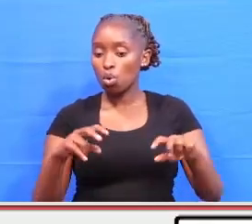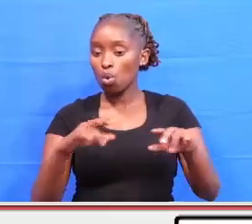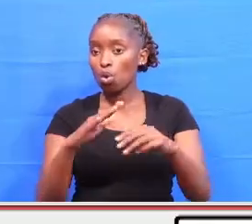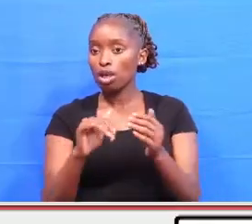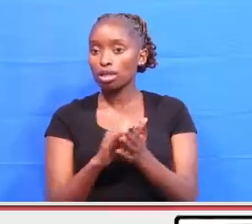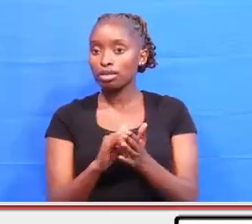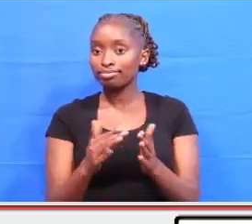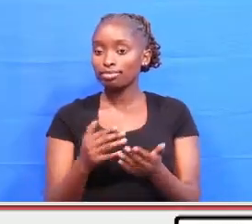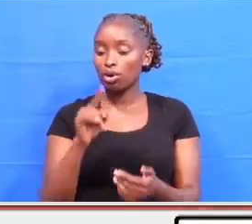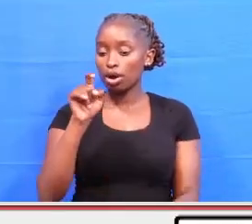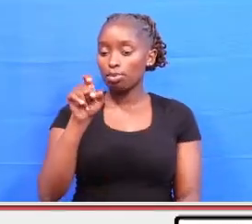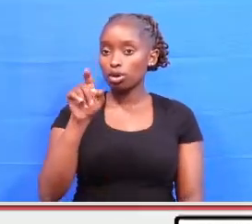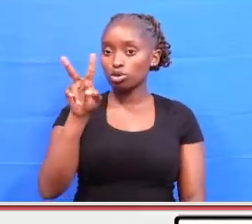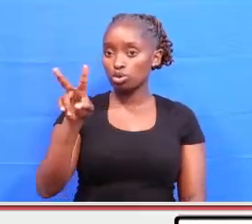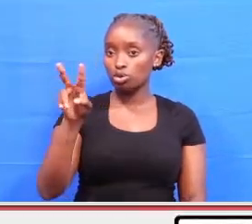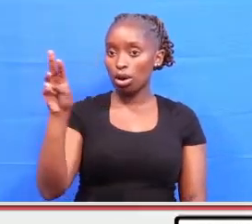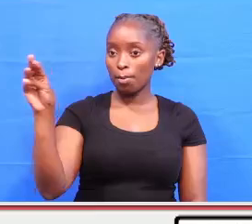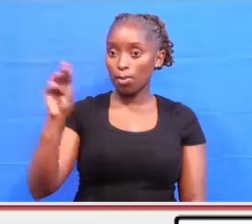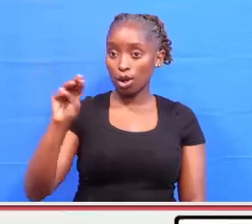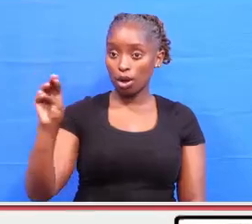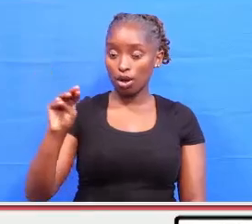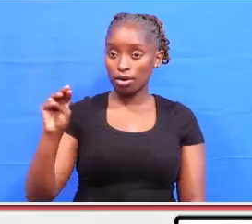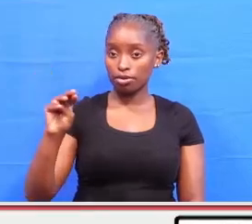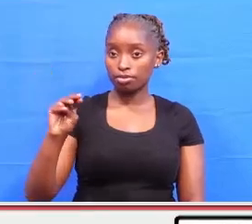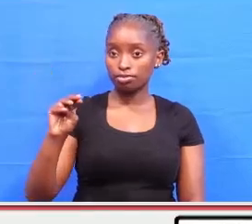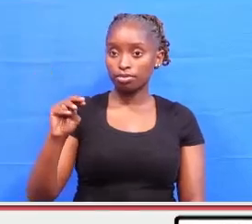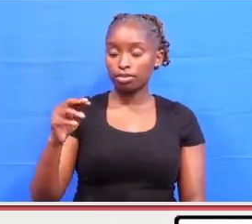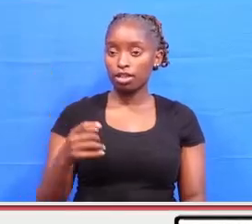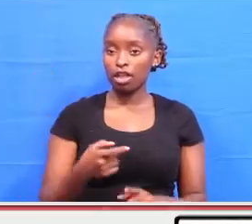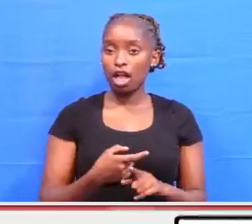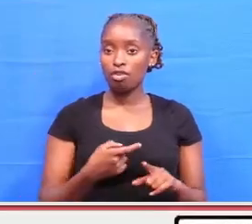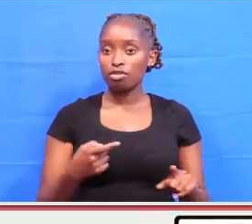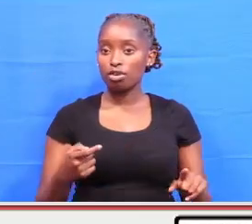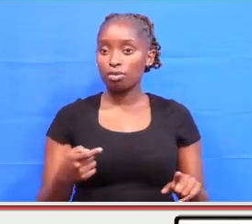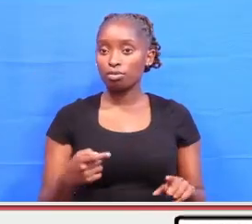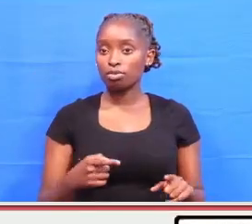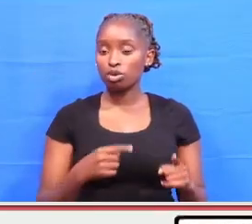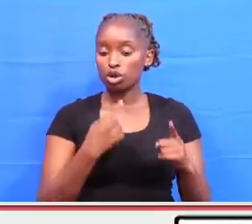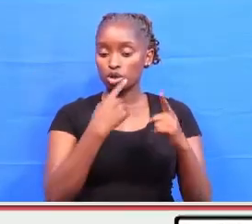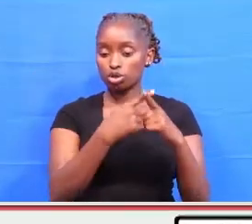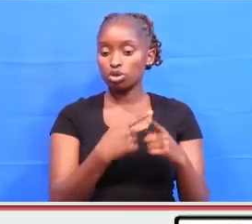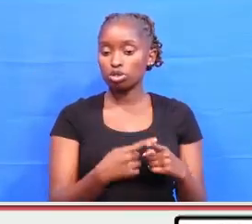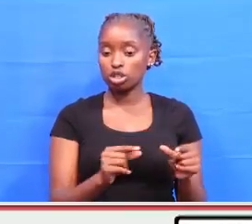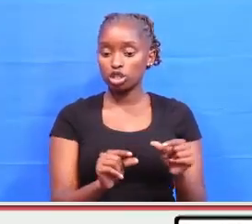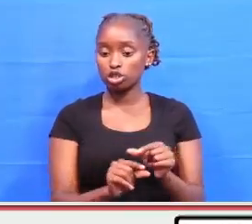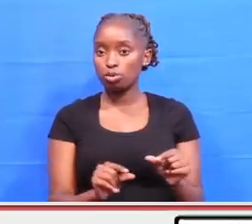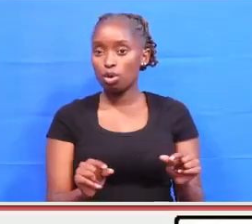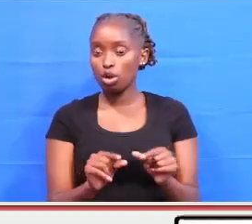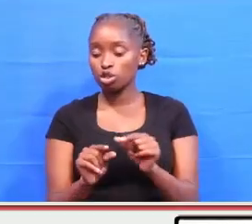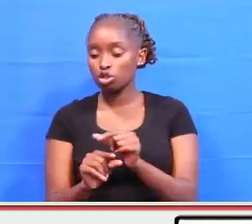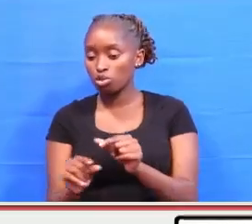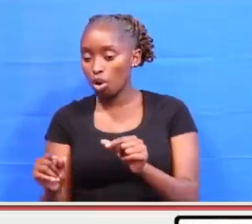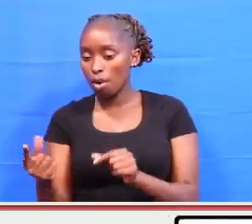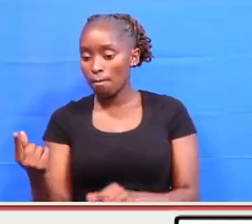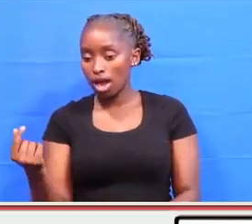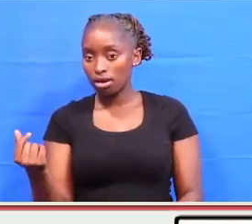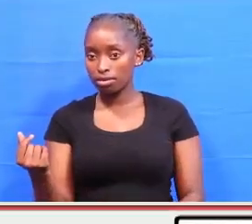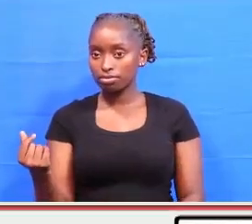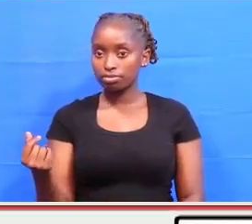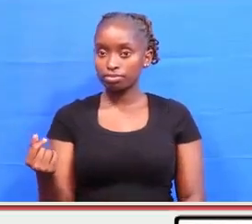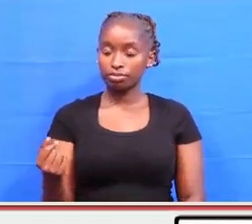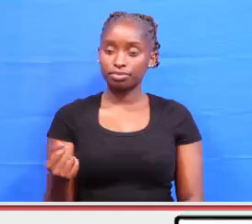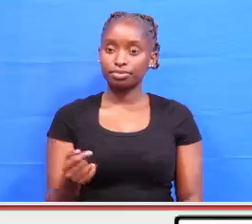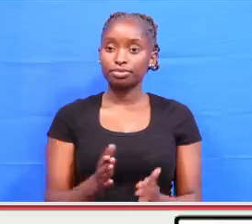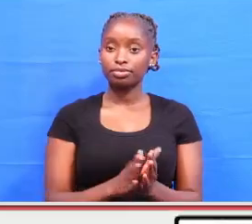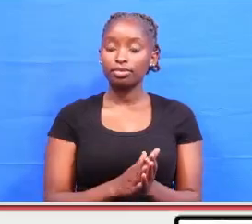was 1.2 million shillings from an accumulation of small amounts. Mm-hmm. And